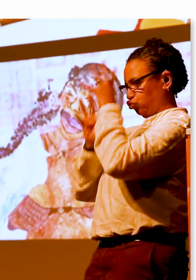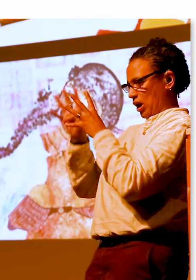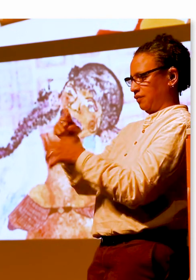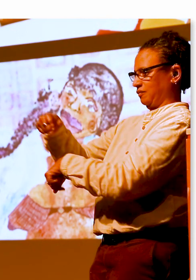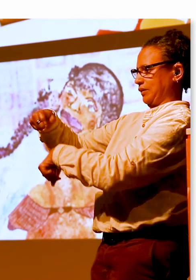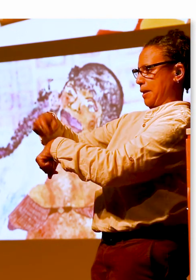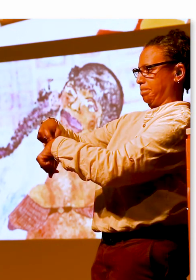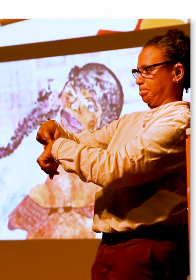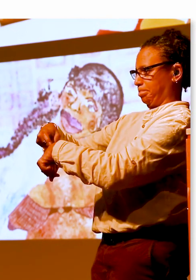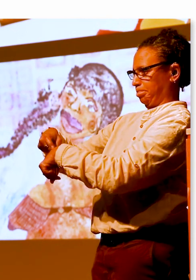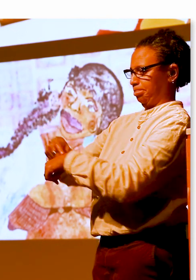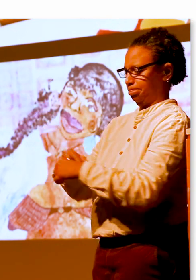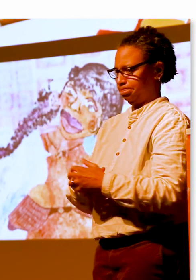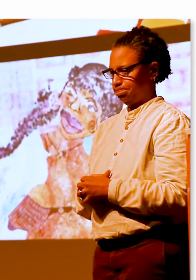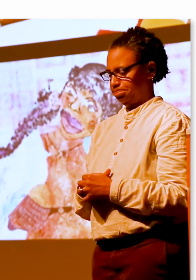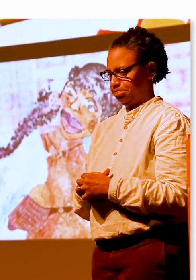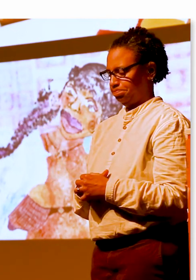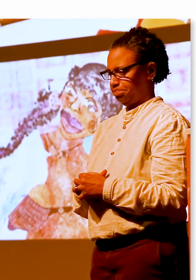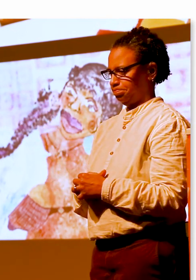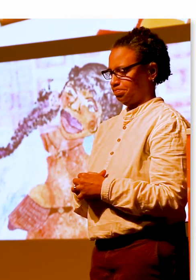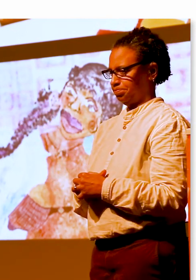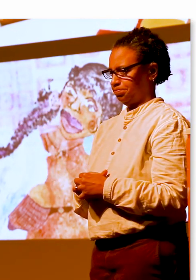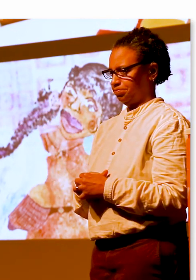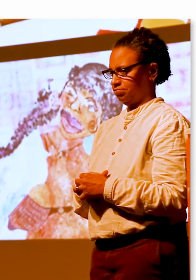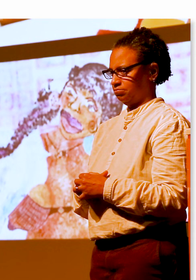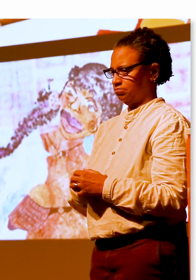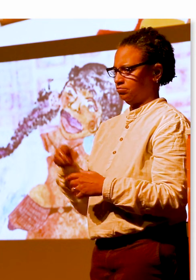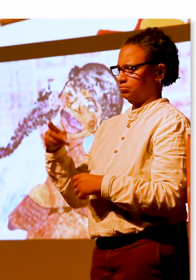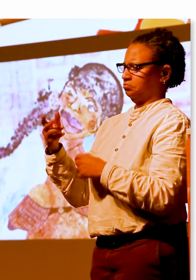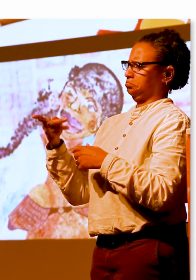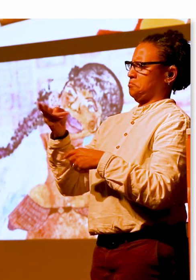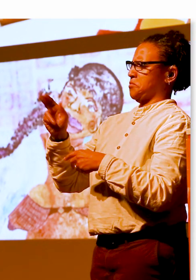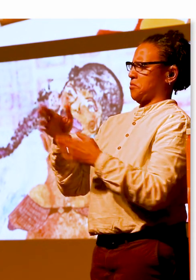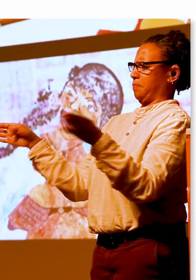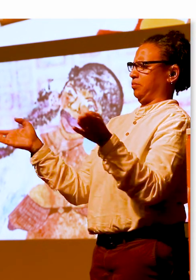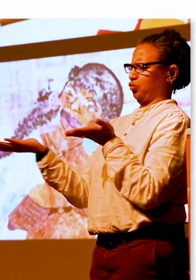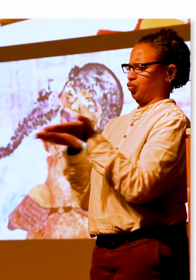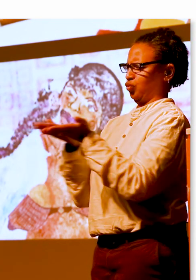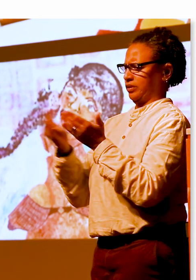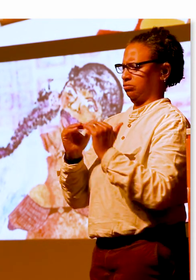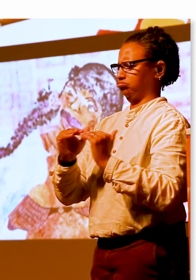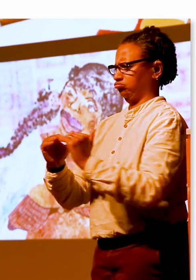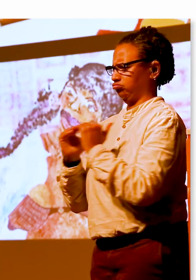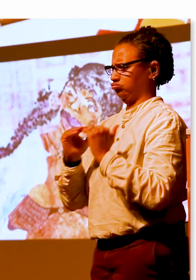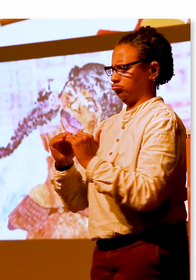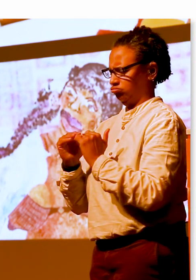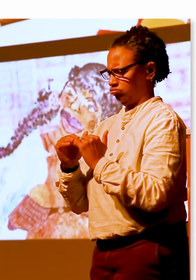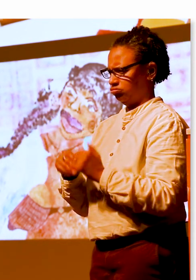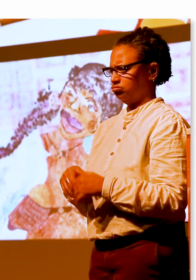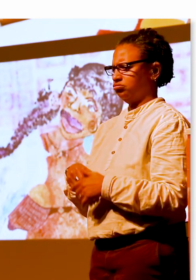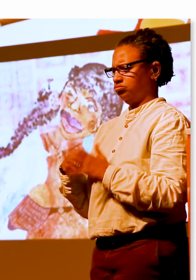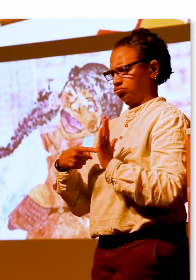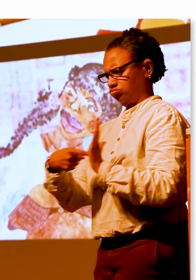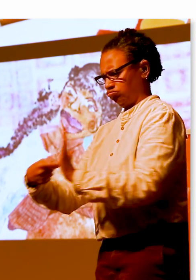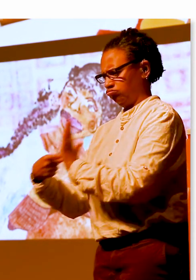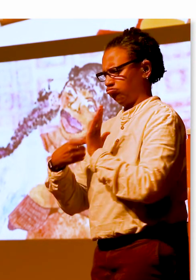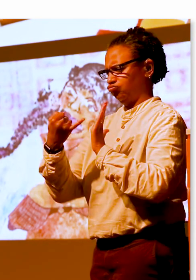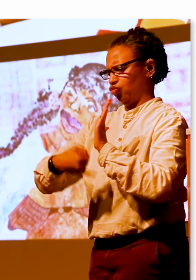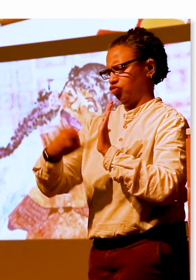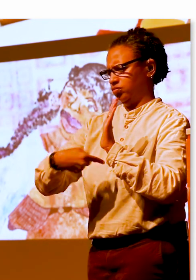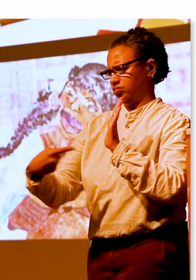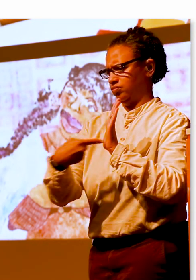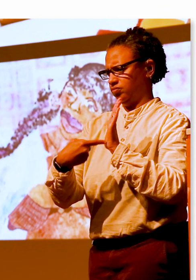justice bent that's interested in presenting art in the public realm. And it was such an important first gig for